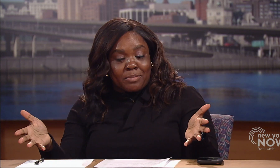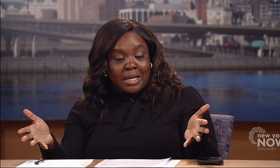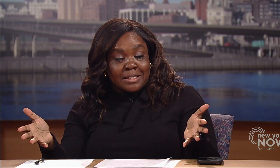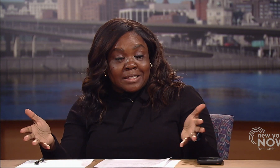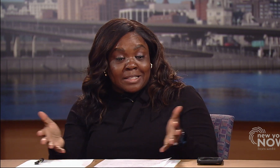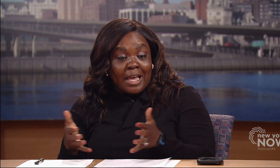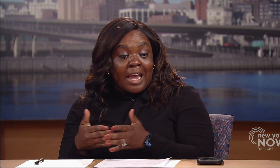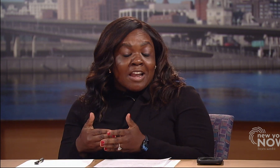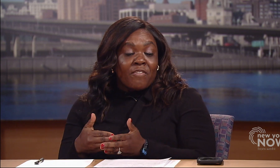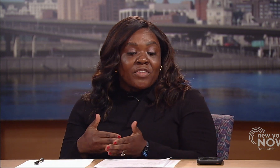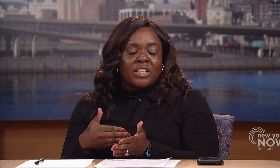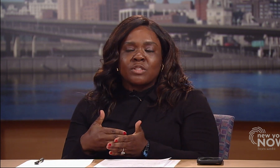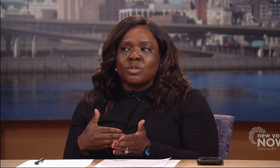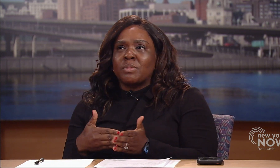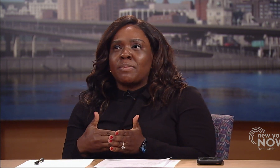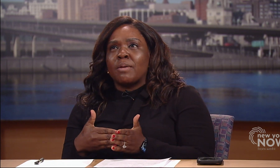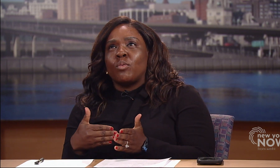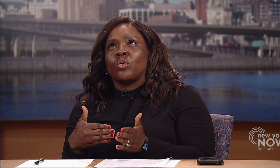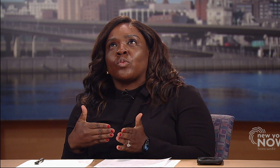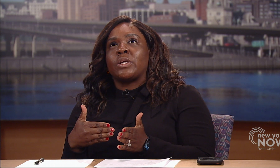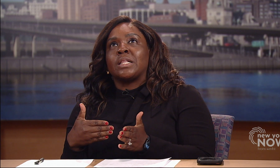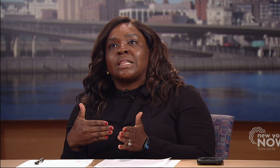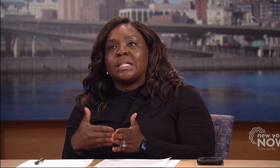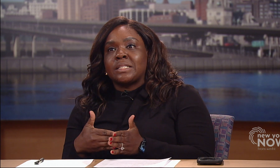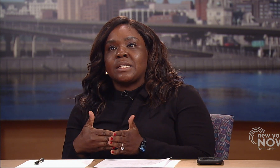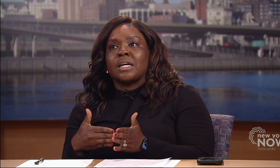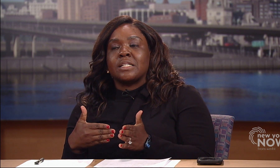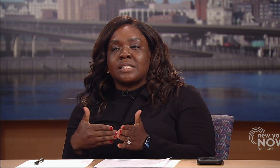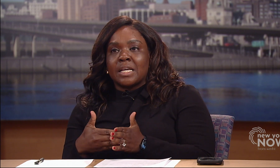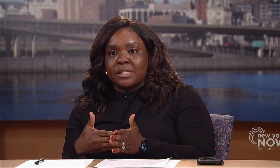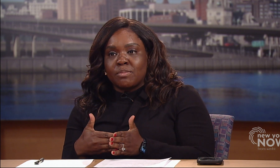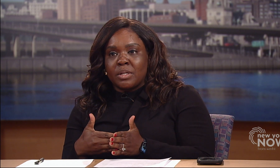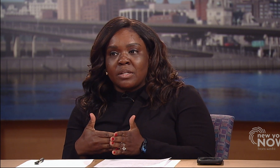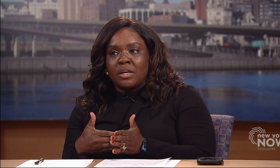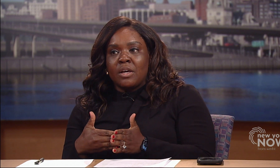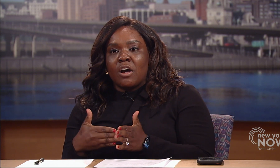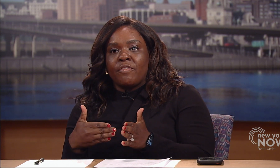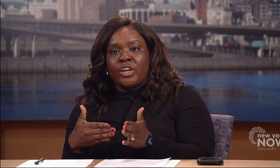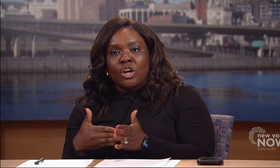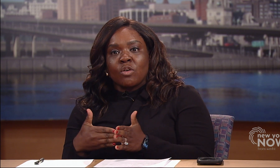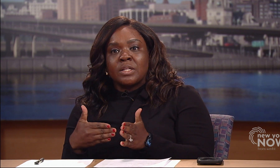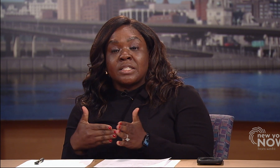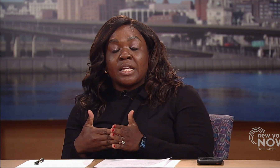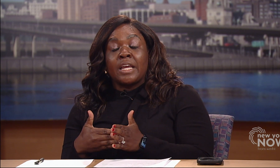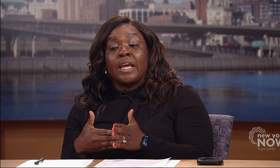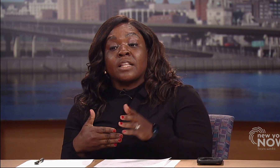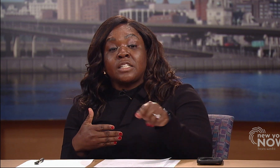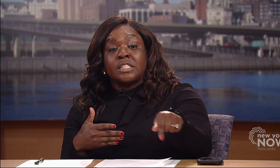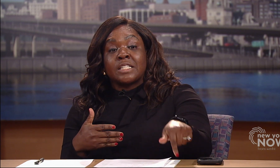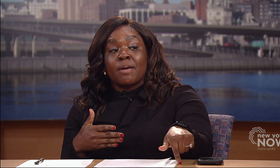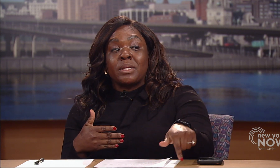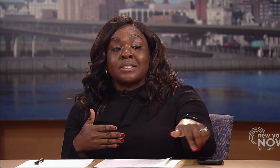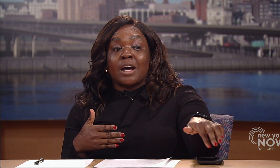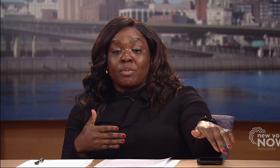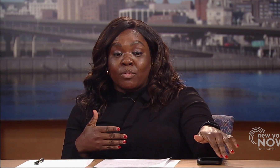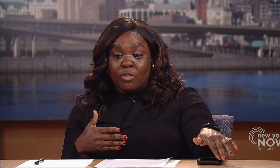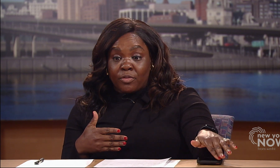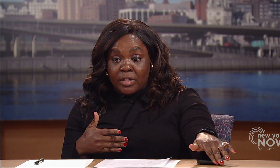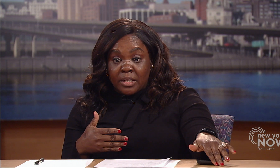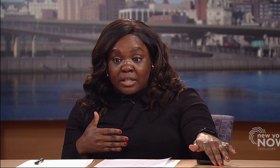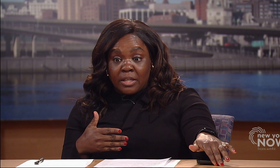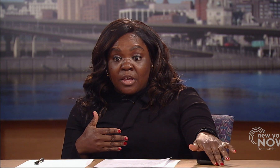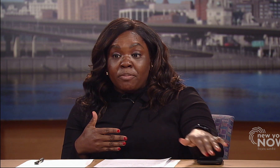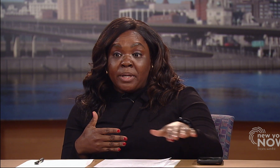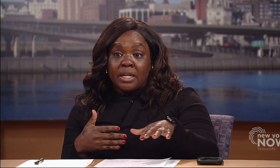not in some cases. And I felt that this was maybe a more realistic assessment of the current state. And I think she's tapping into how people